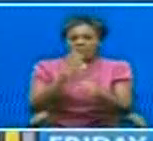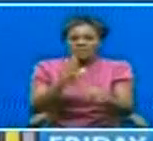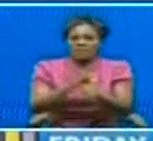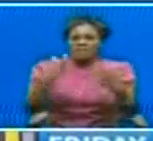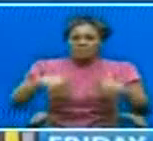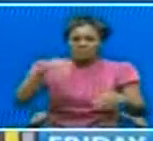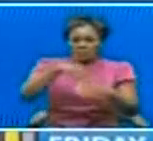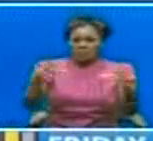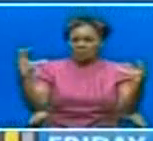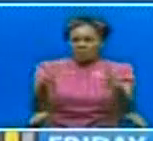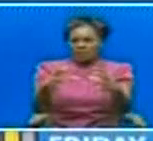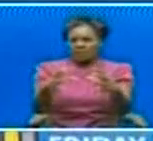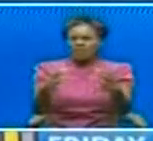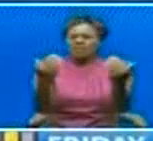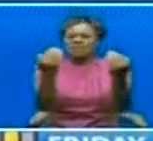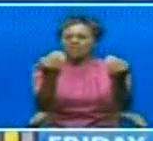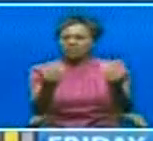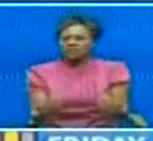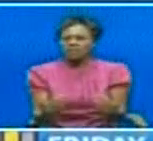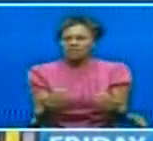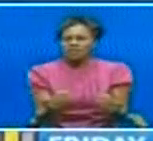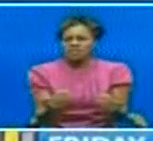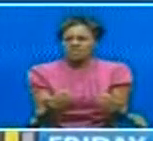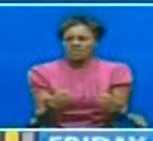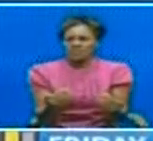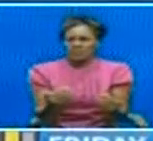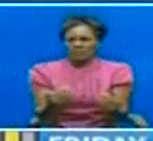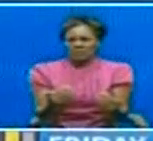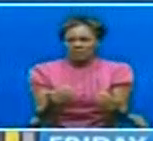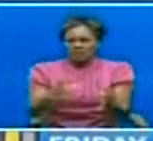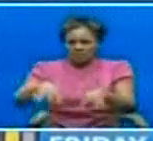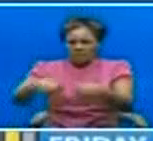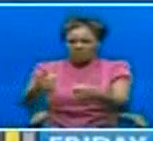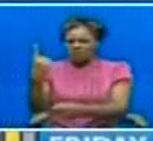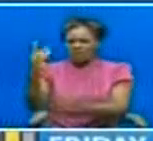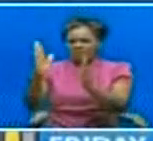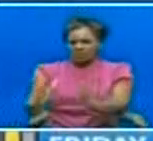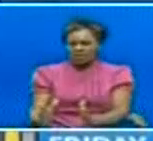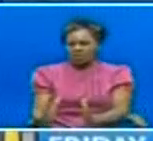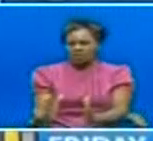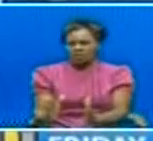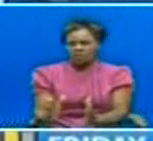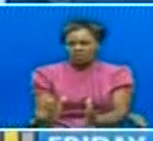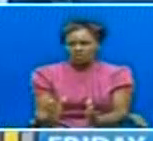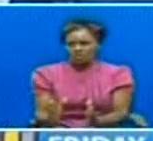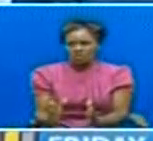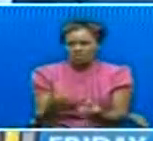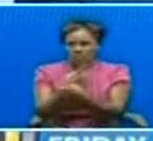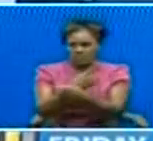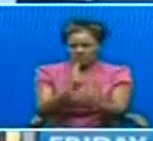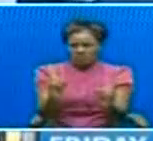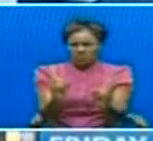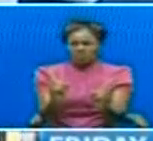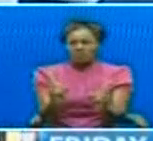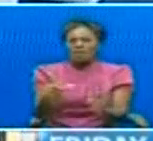within the party said, we don't even need to go through the primaries. Yes. Let's just give this to Buhari. He said, no, let's be democratic. Okay. So we're